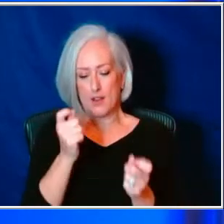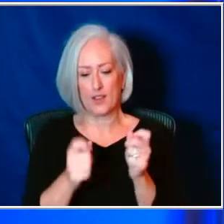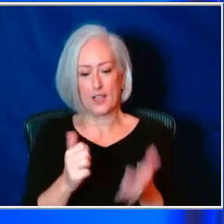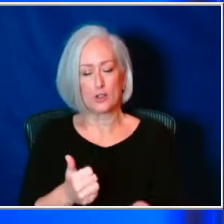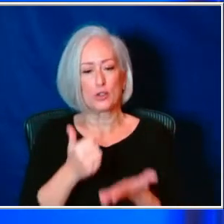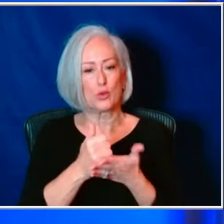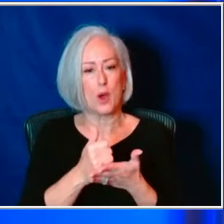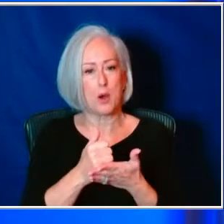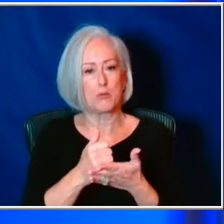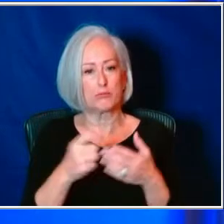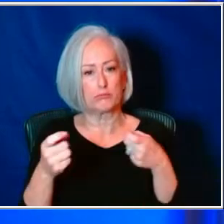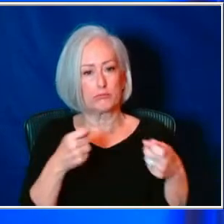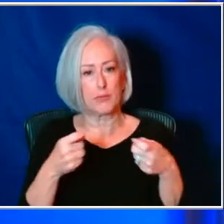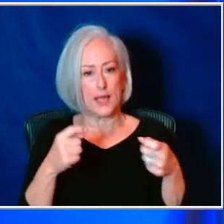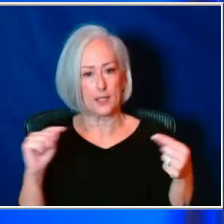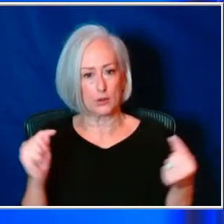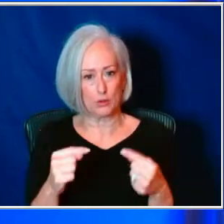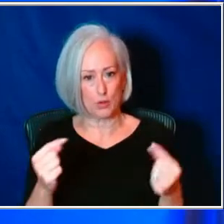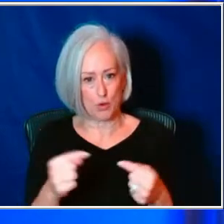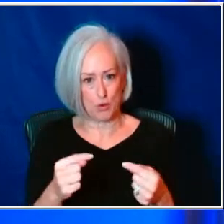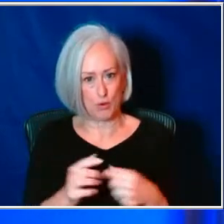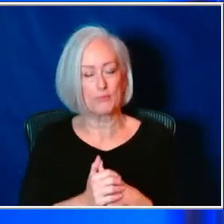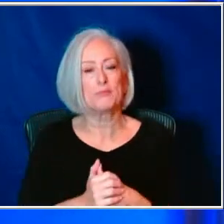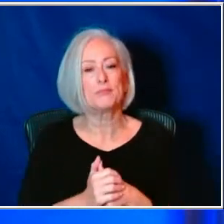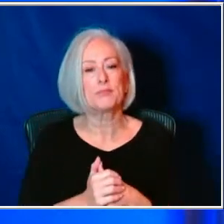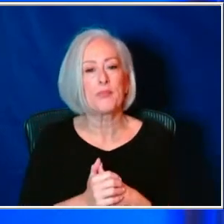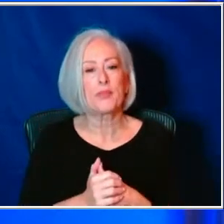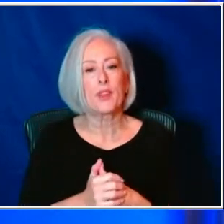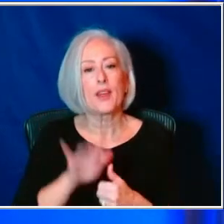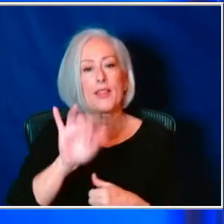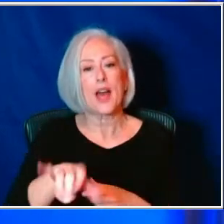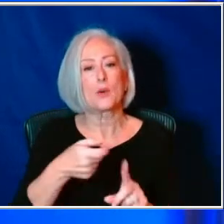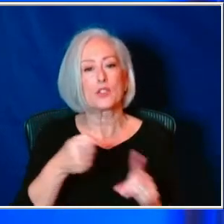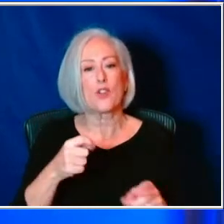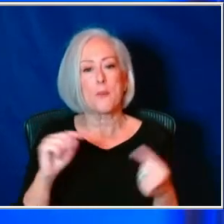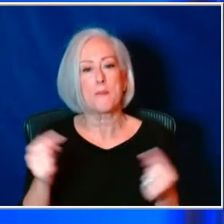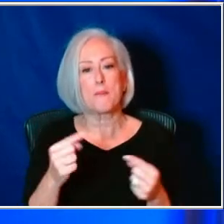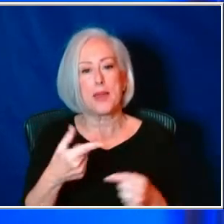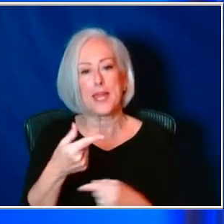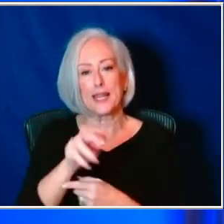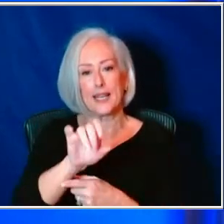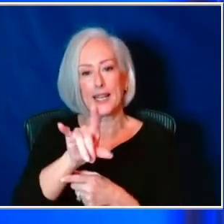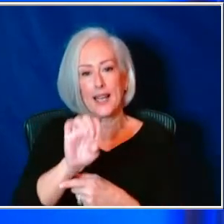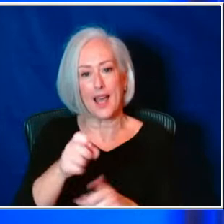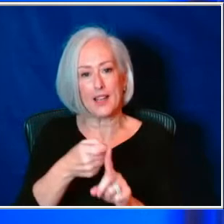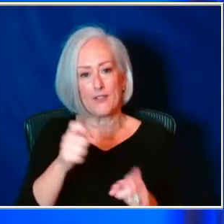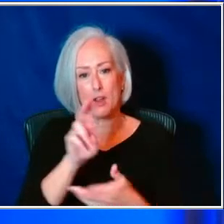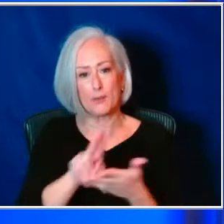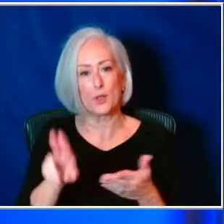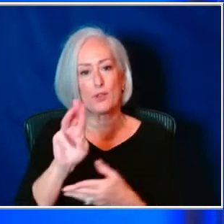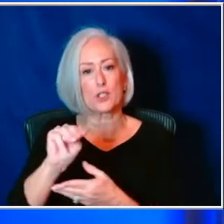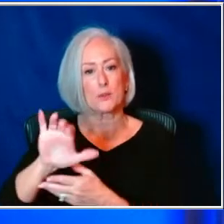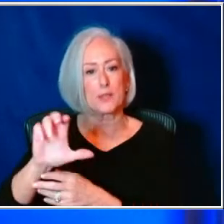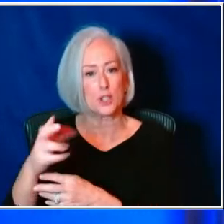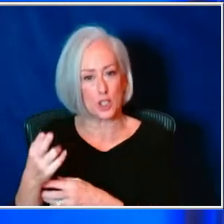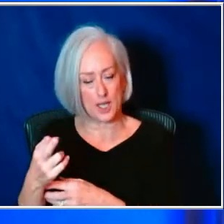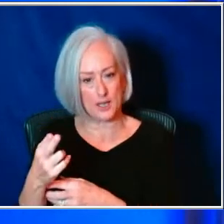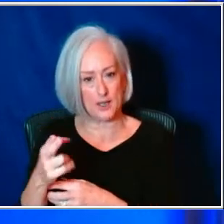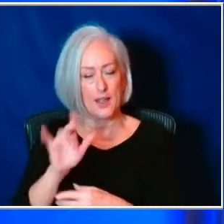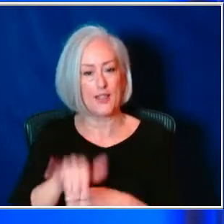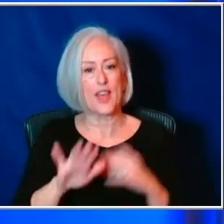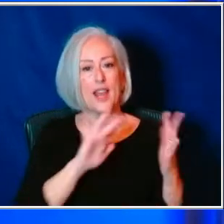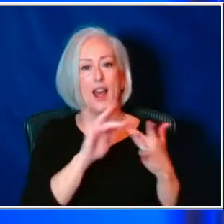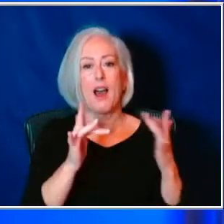So this was based off of Pain Guide, which was developed at the University of Michigan, and it's an online set of